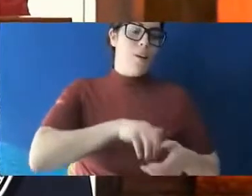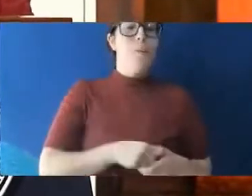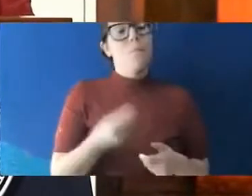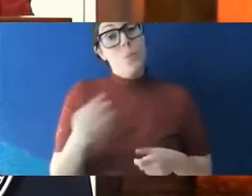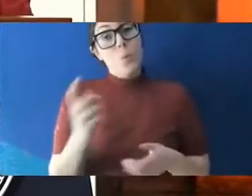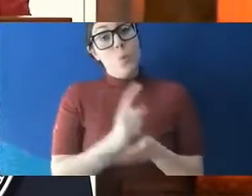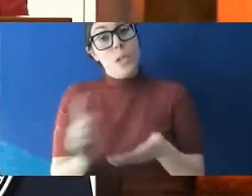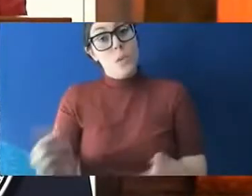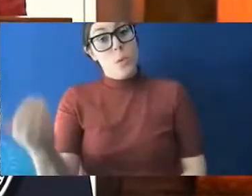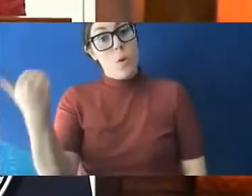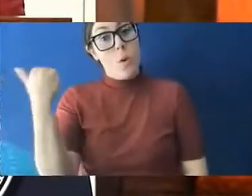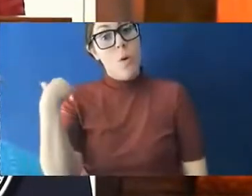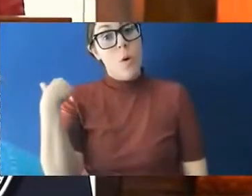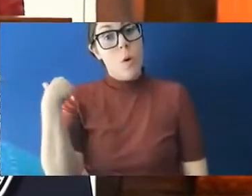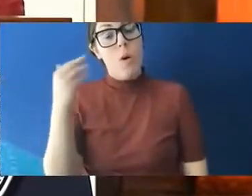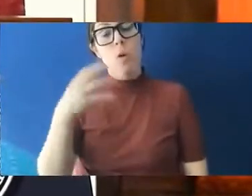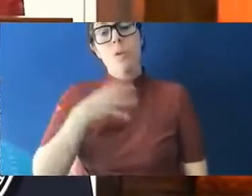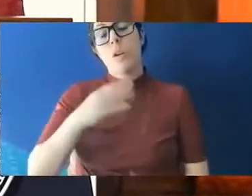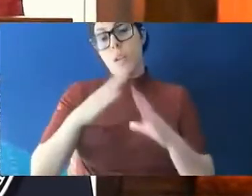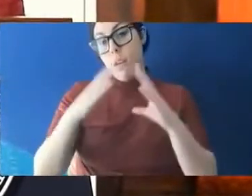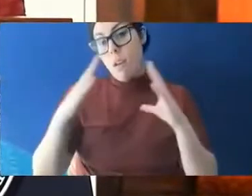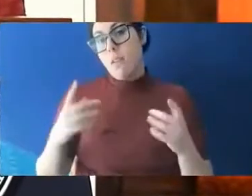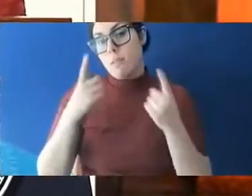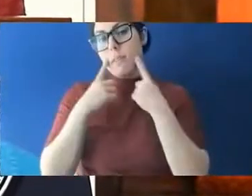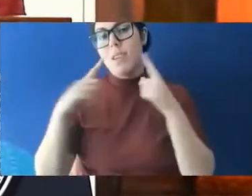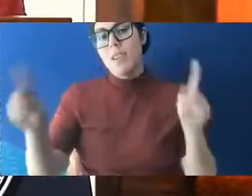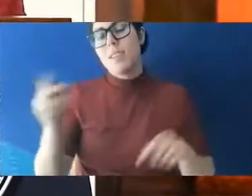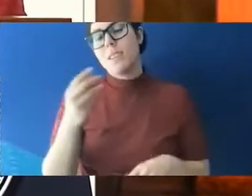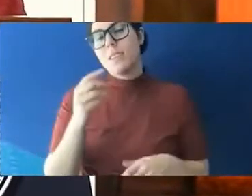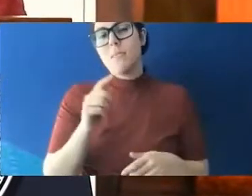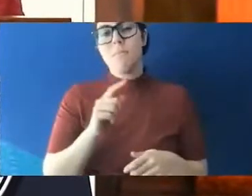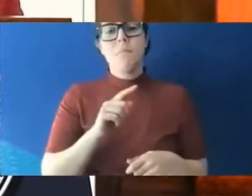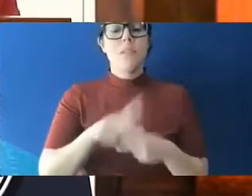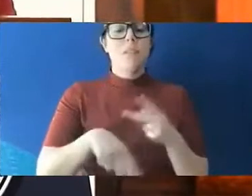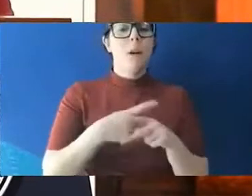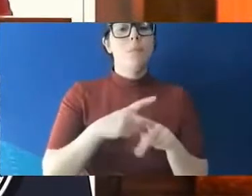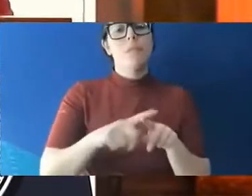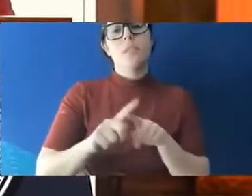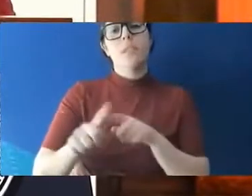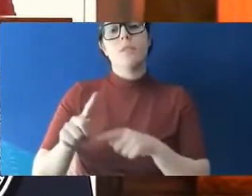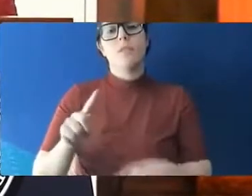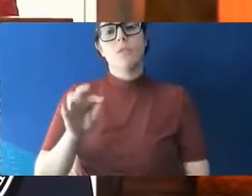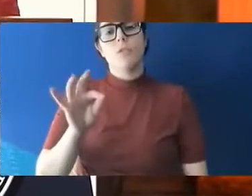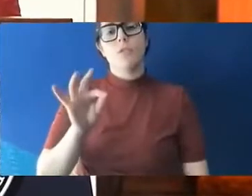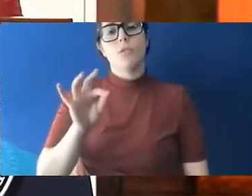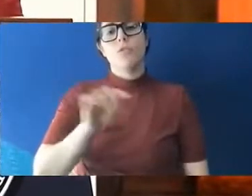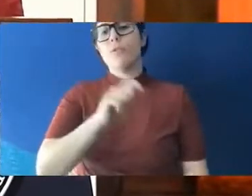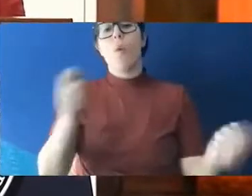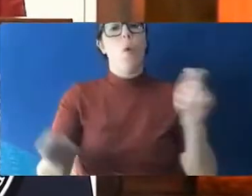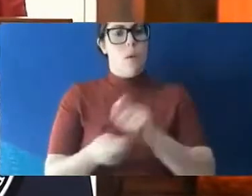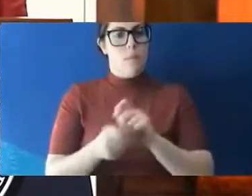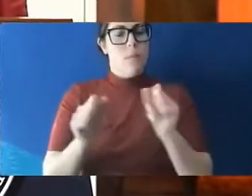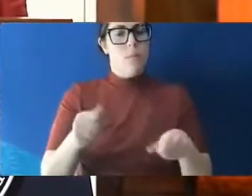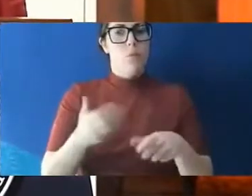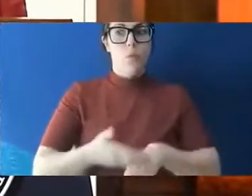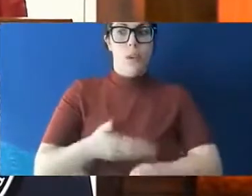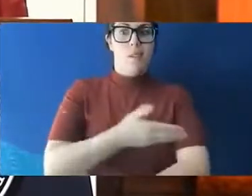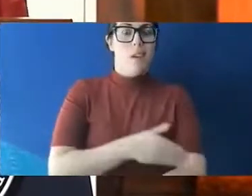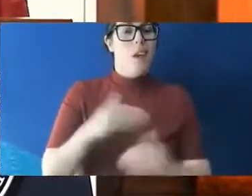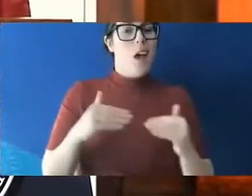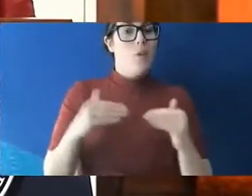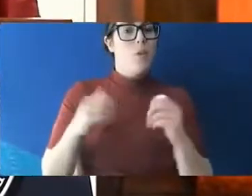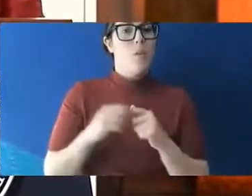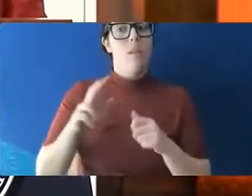Several weeks ago, the White House announced a series of reforms to advance equity in federal